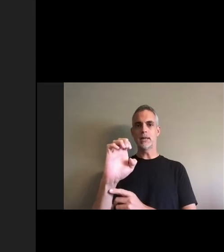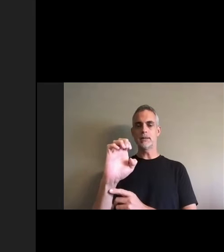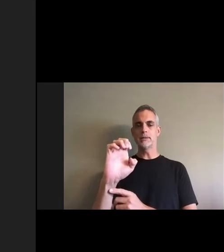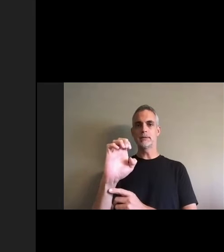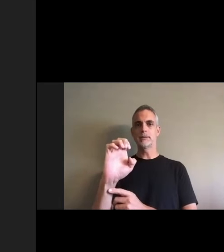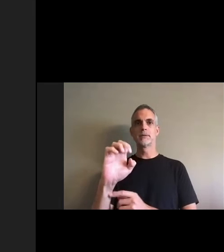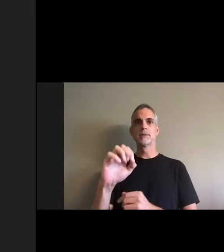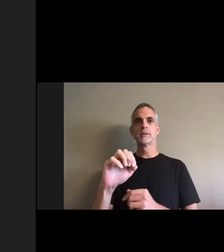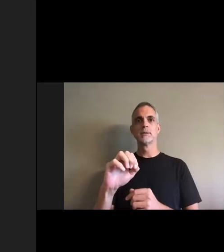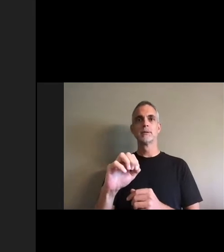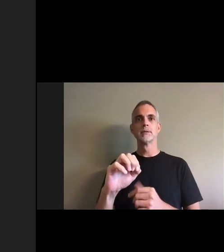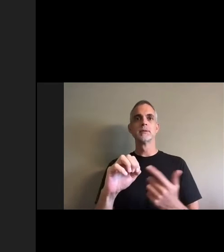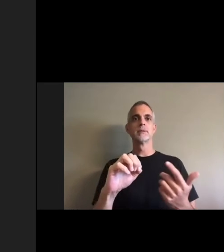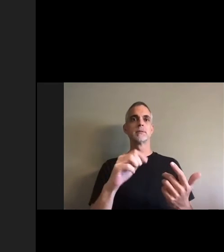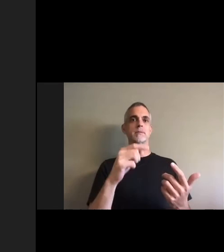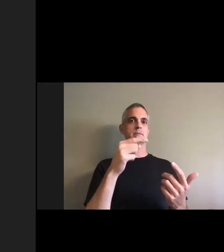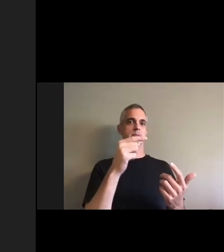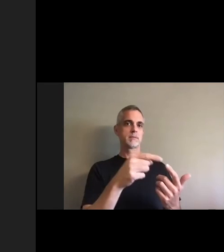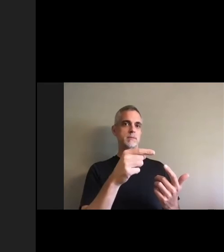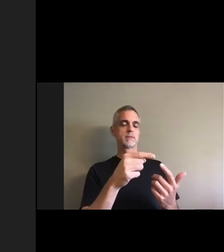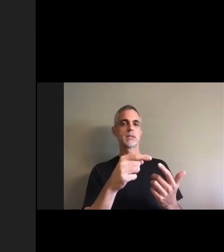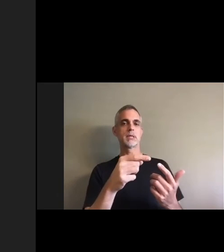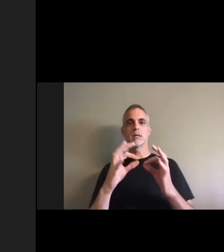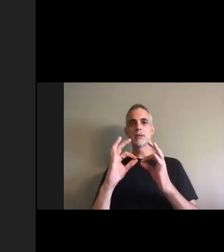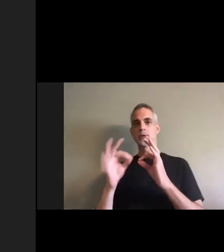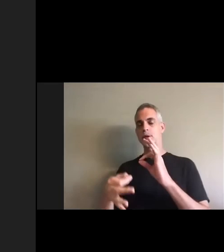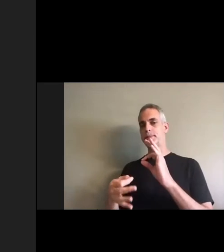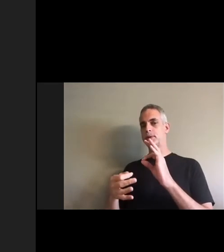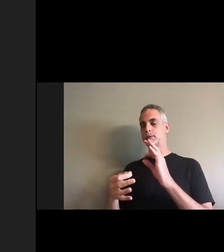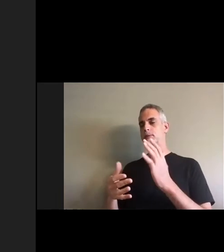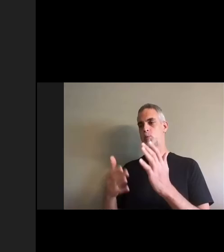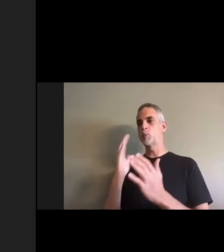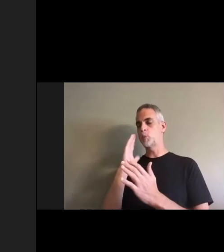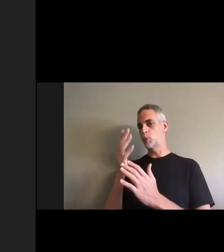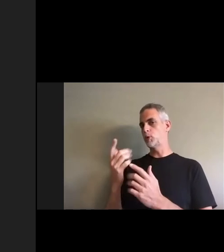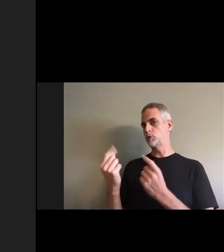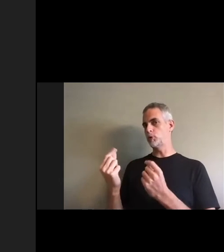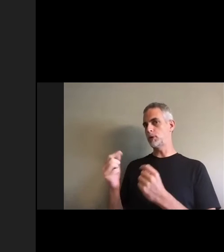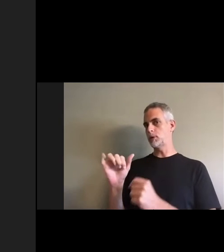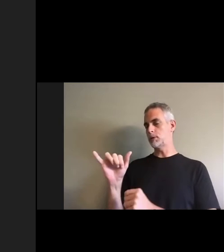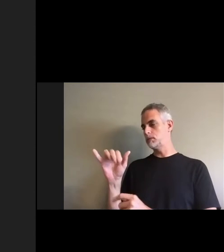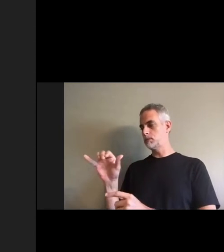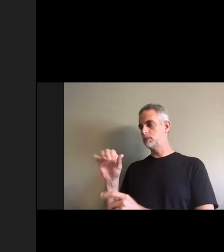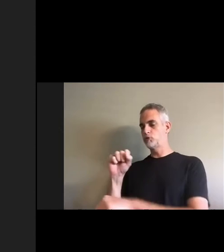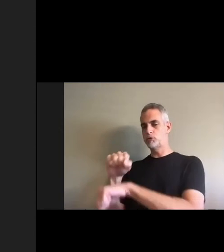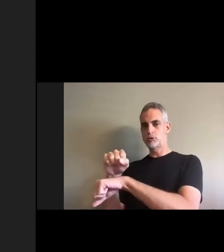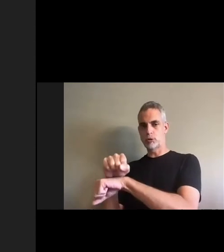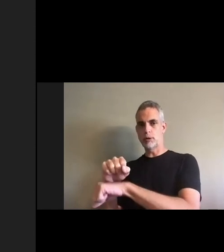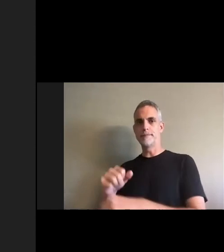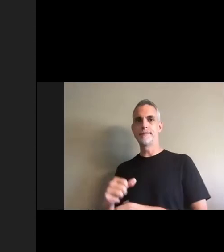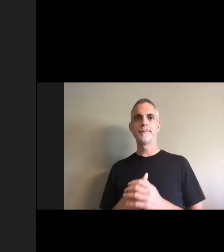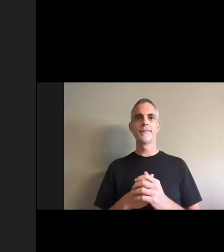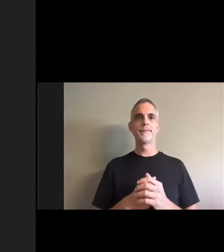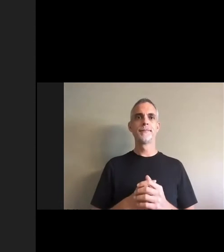at your own pace. Don't talk really fast or really slow to match the interpreter. The interpreter will do their job and you